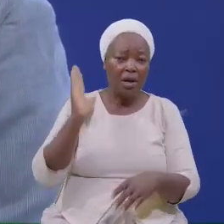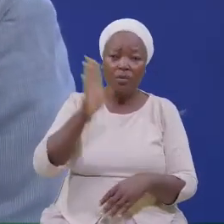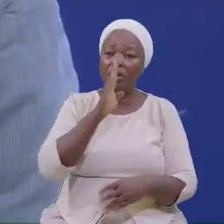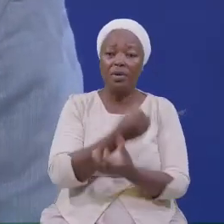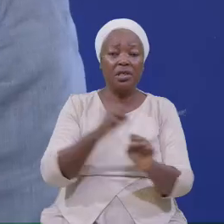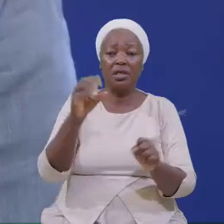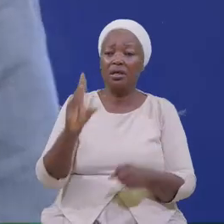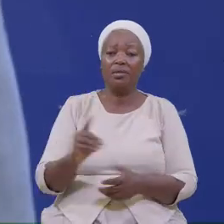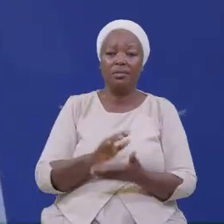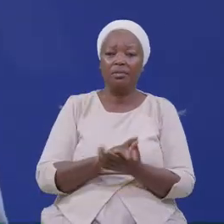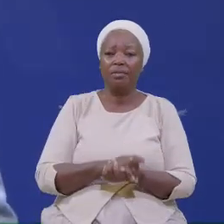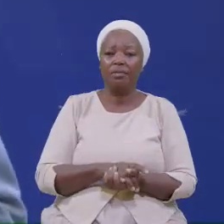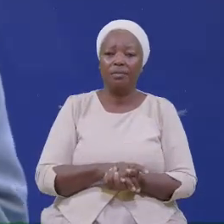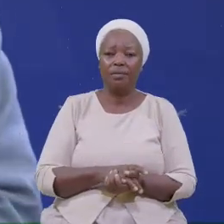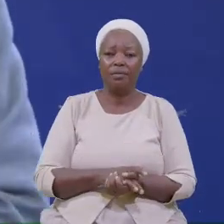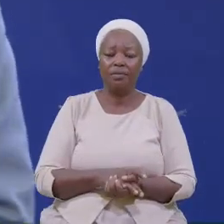saved.